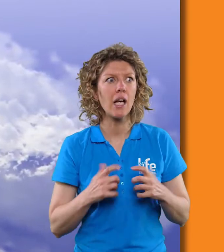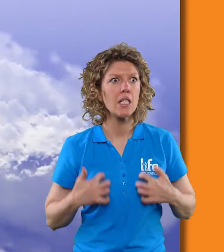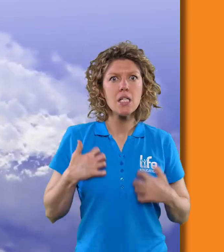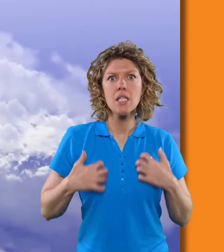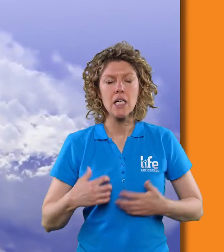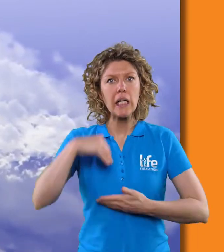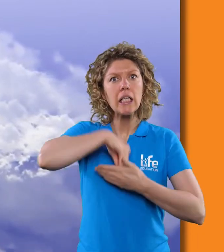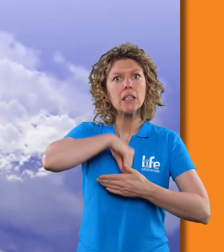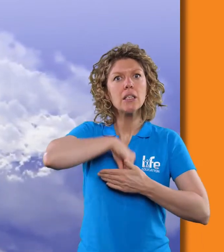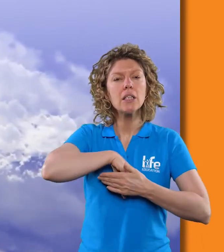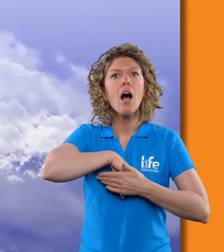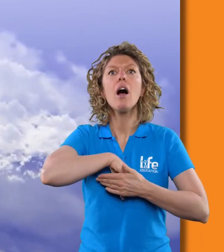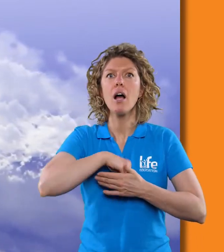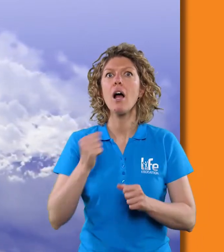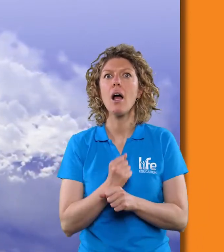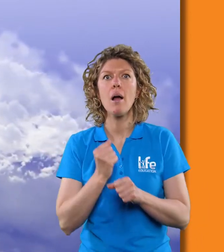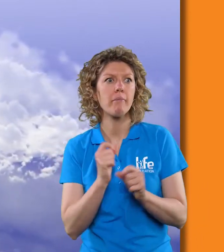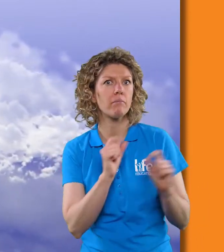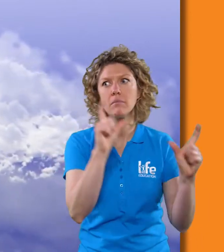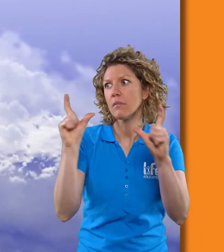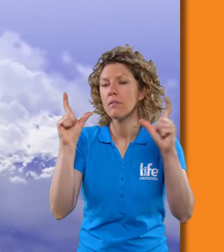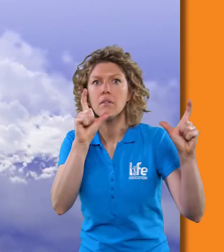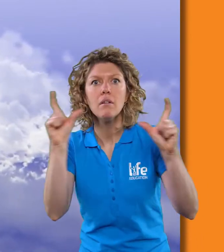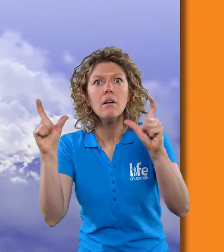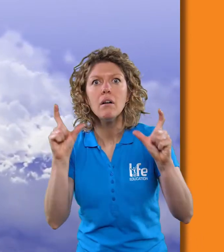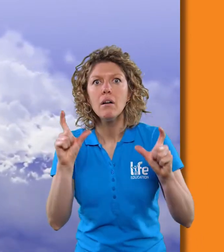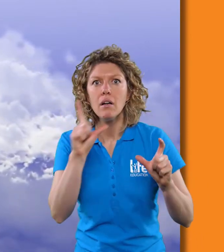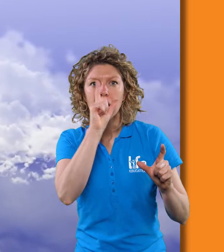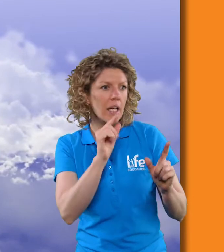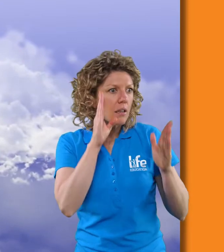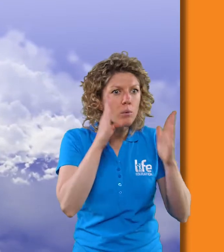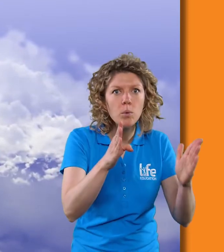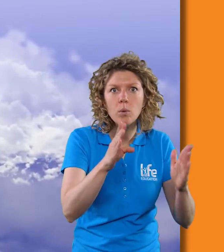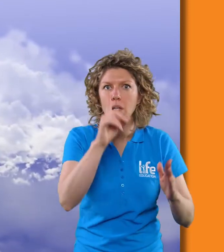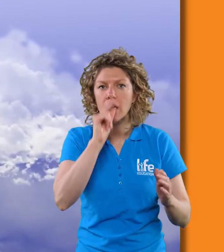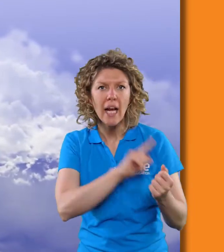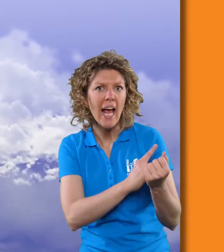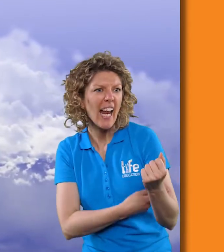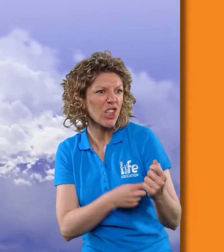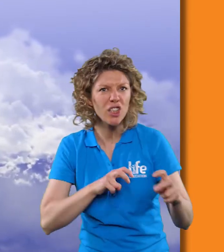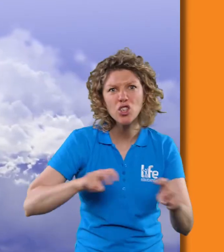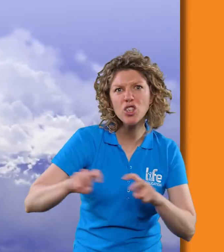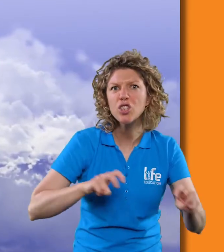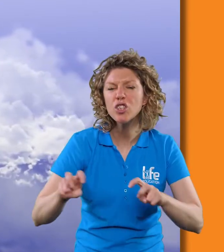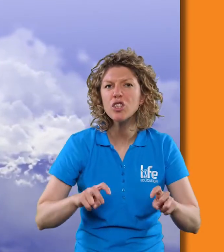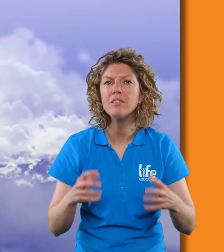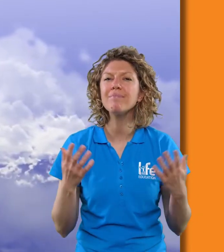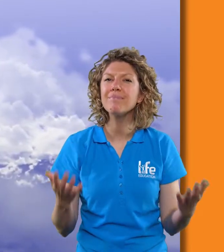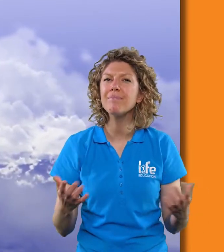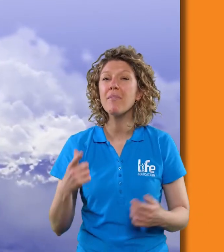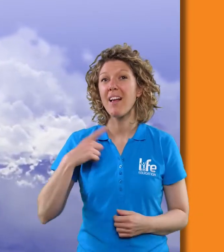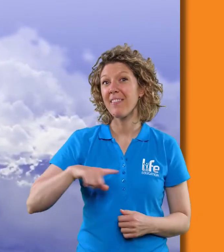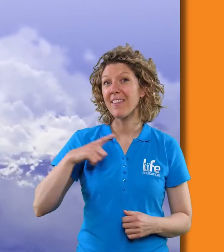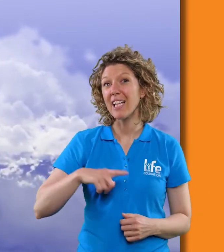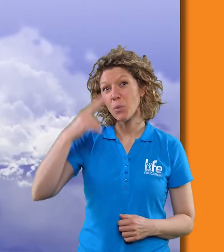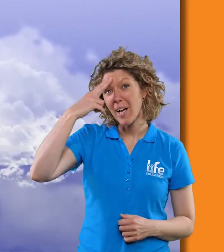artificially increasing a person's alertness, attention, and energy. That's why stimulants are sometimes called uppers.